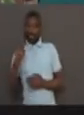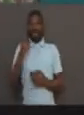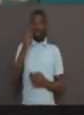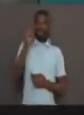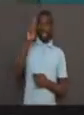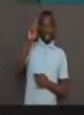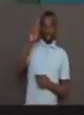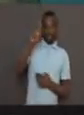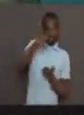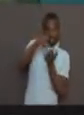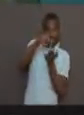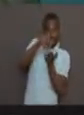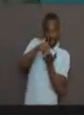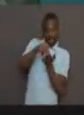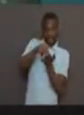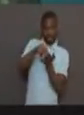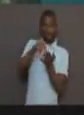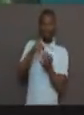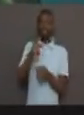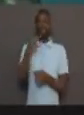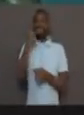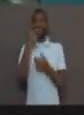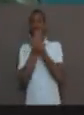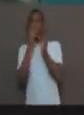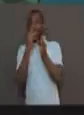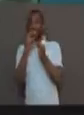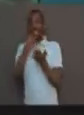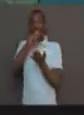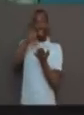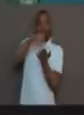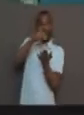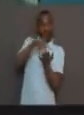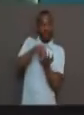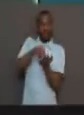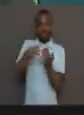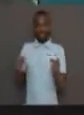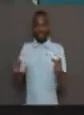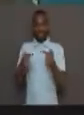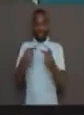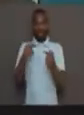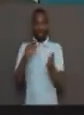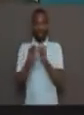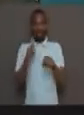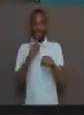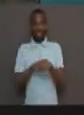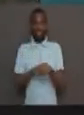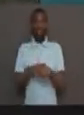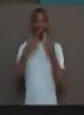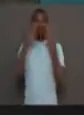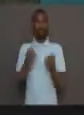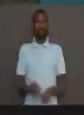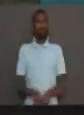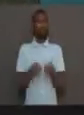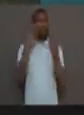uranium nuclide is struck by a free neutron, it splits and